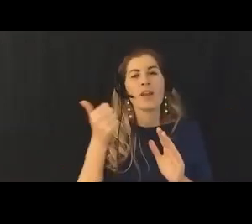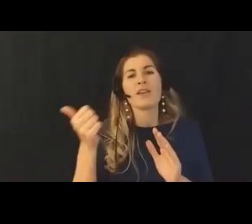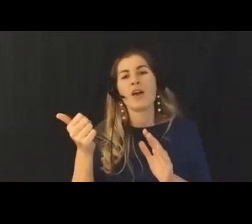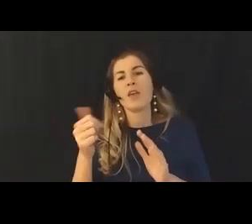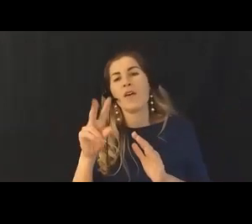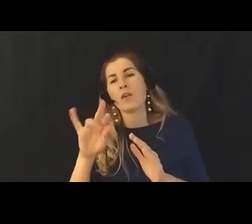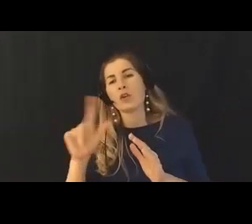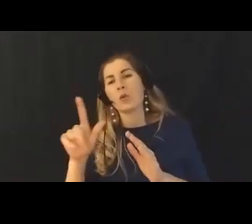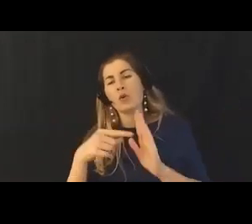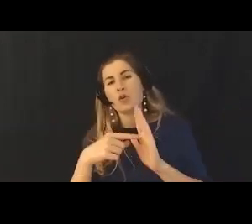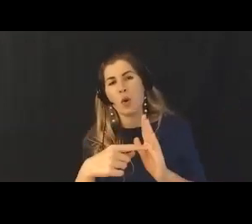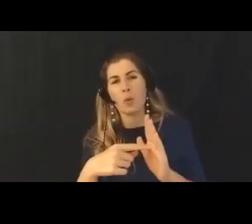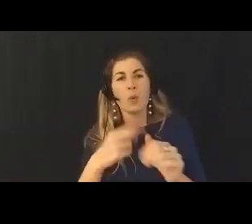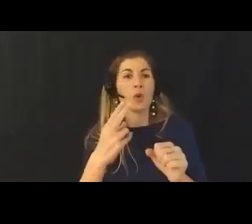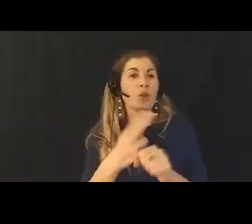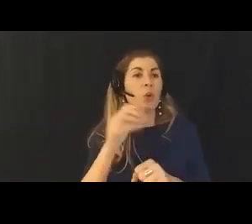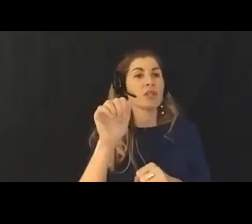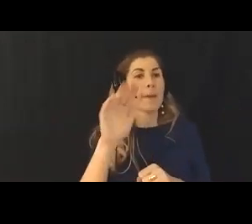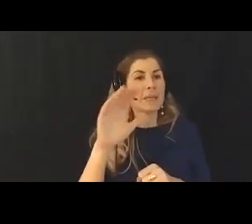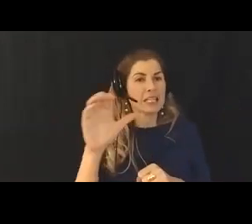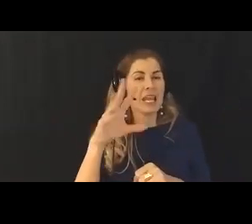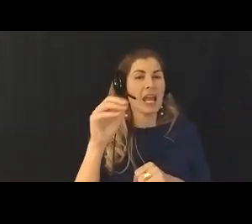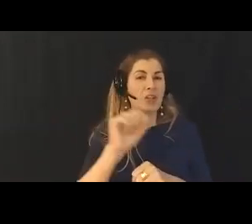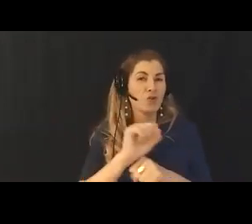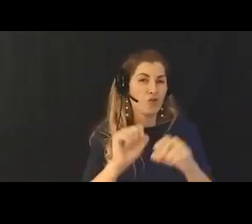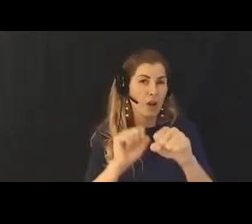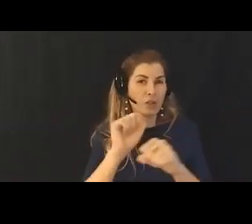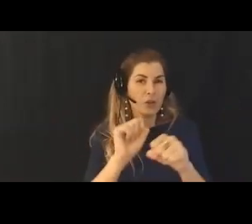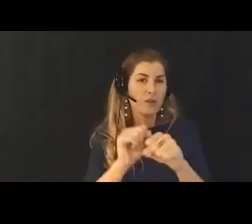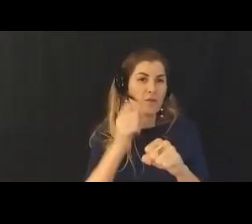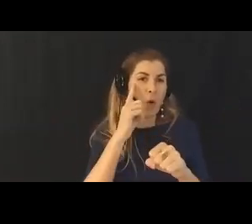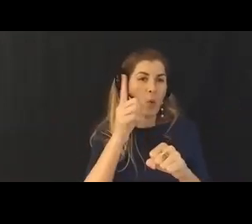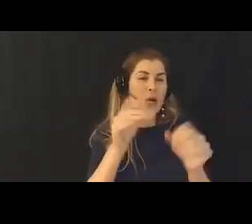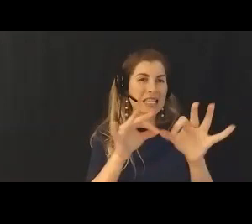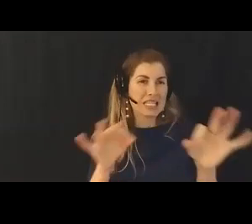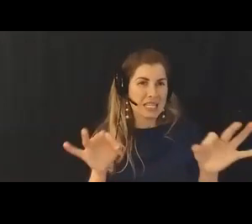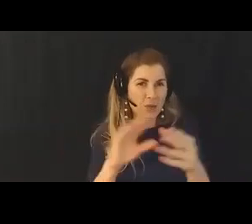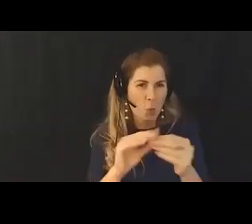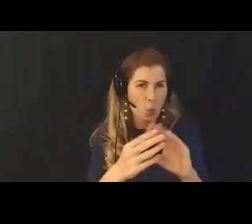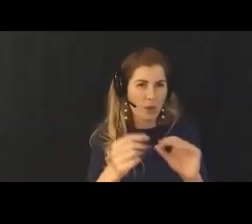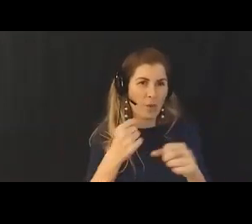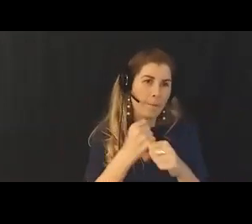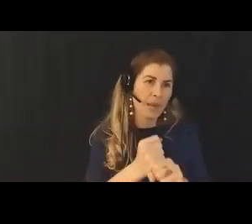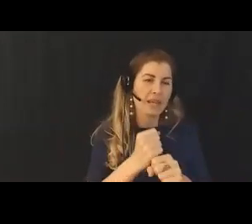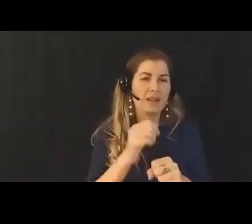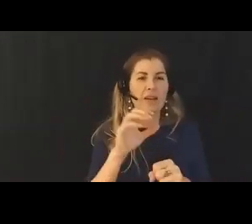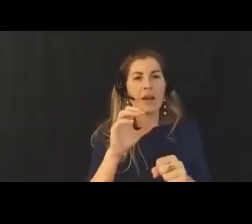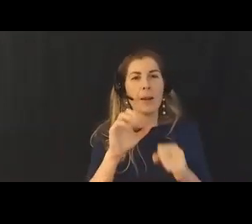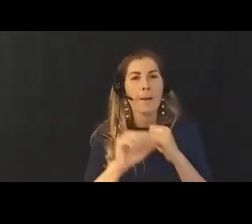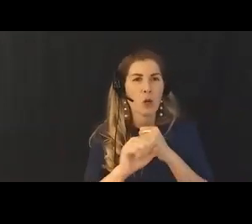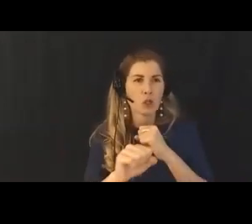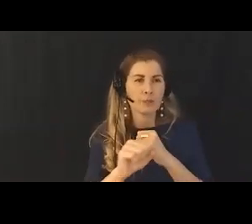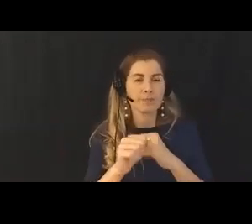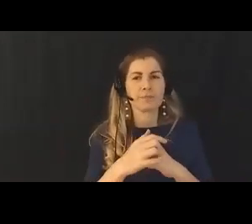show where we use the alphabet and the structure of the one sentence story to create a commercial. In